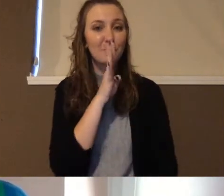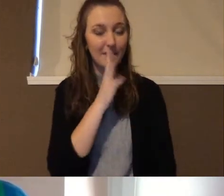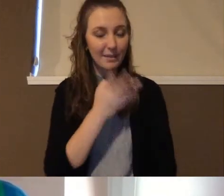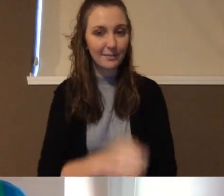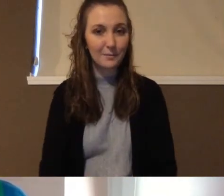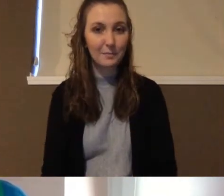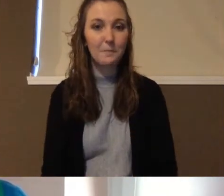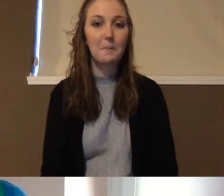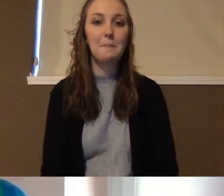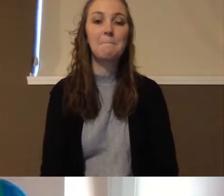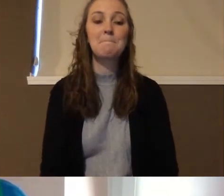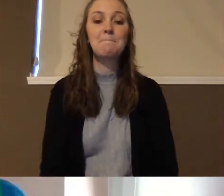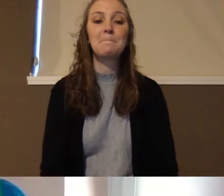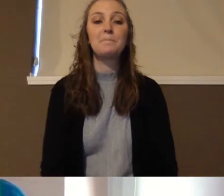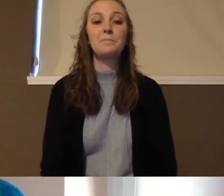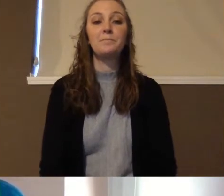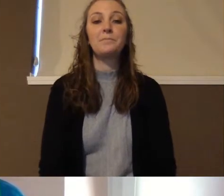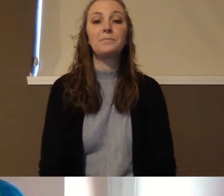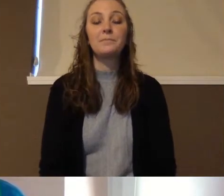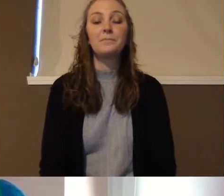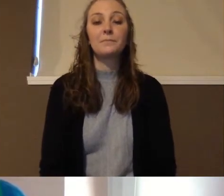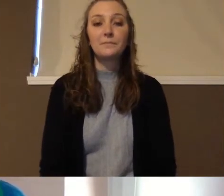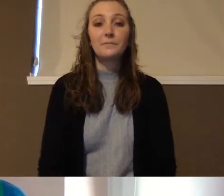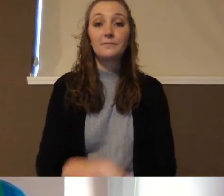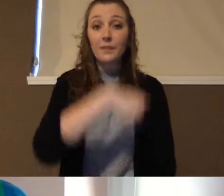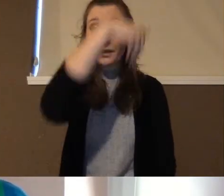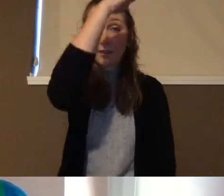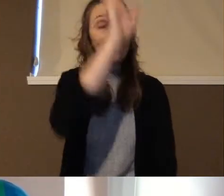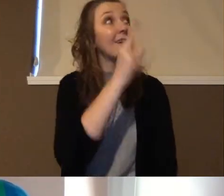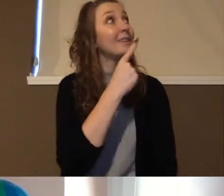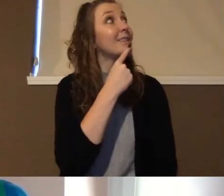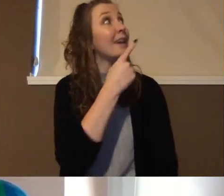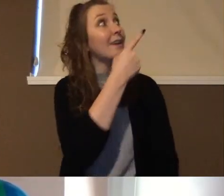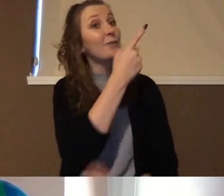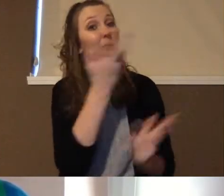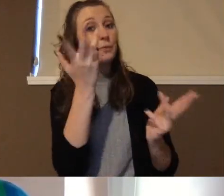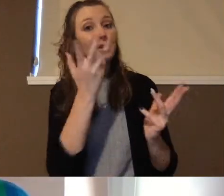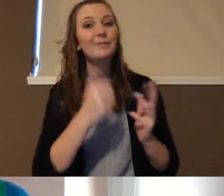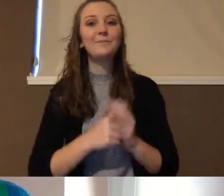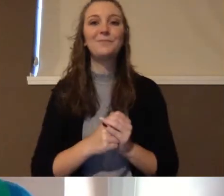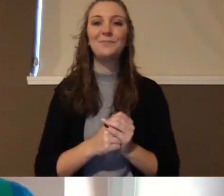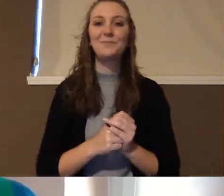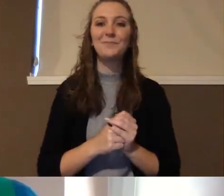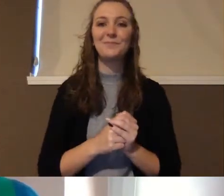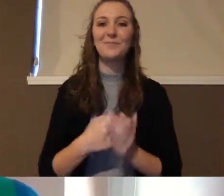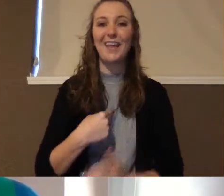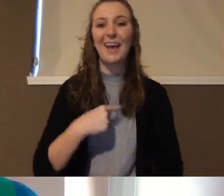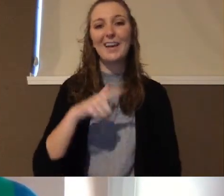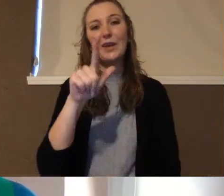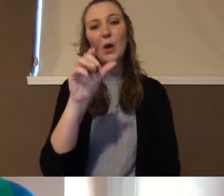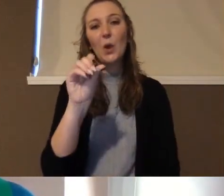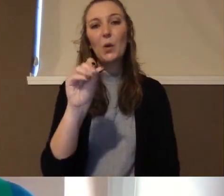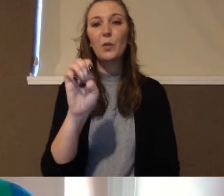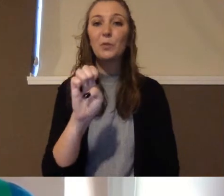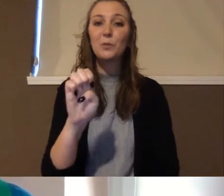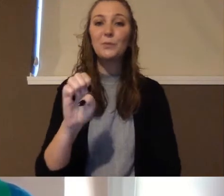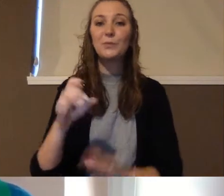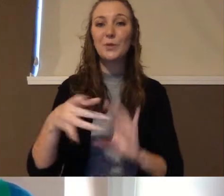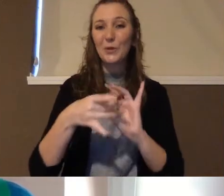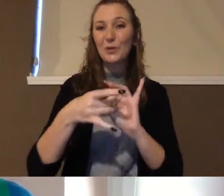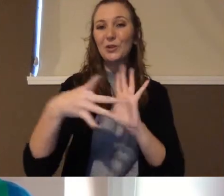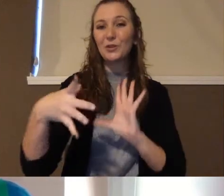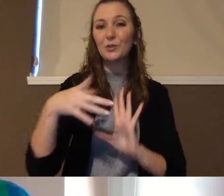God is saying, "I loose you from any understanding of